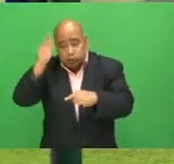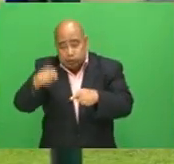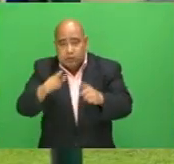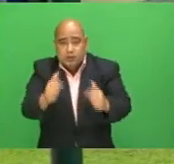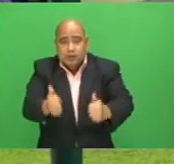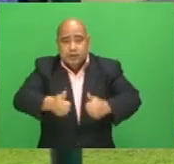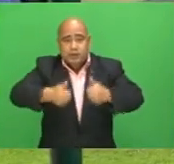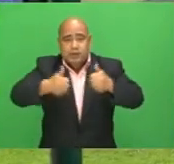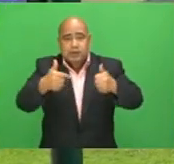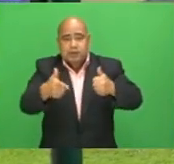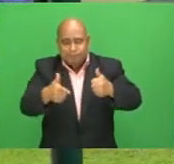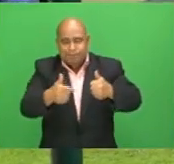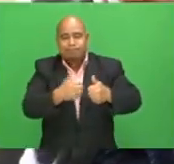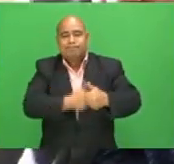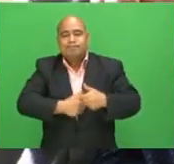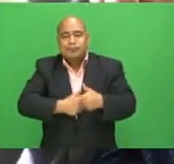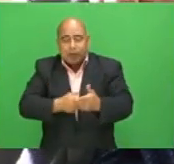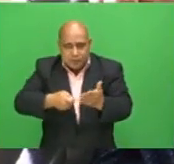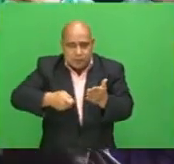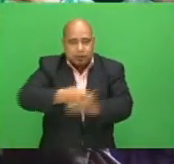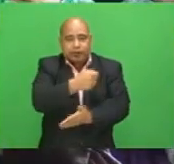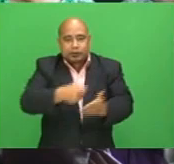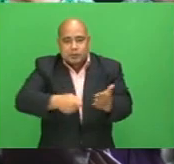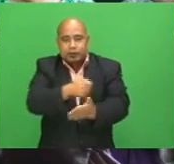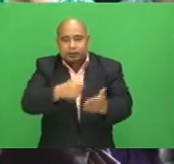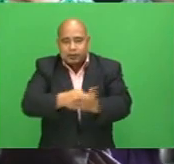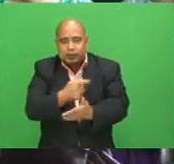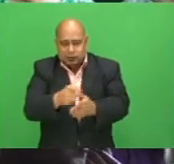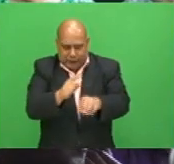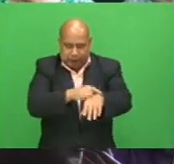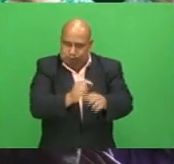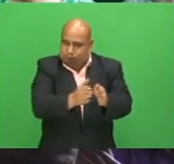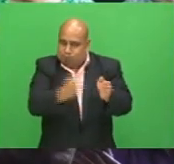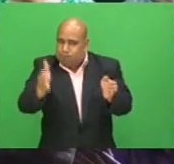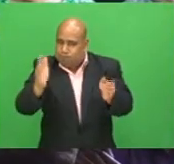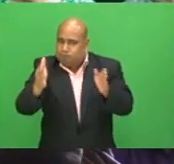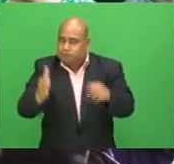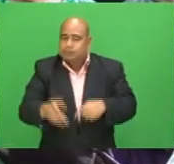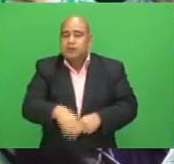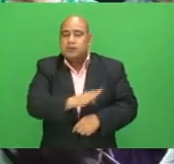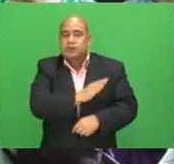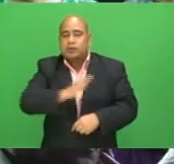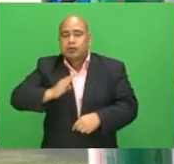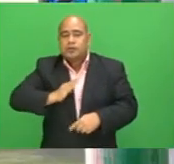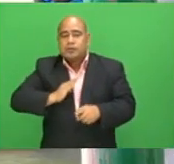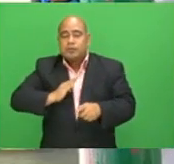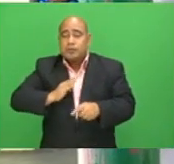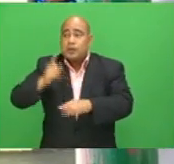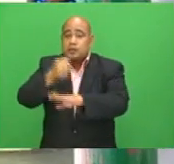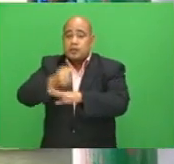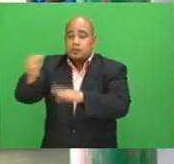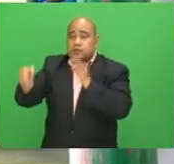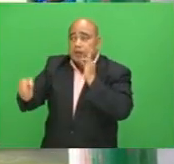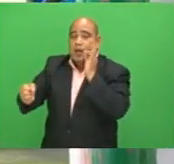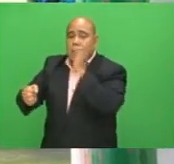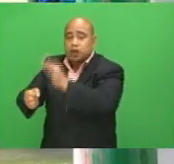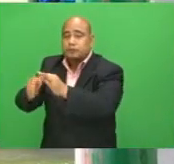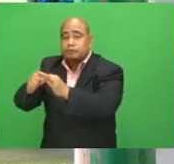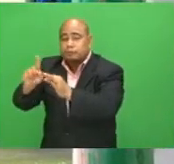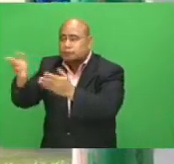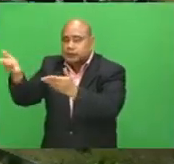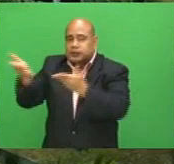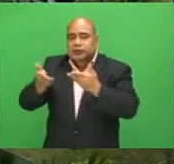practices and paid its dues on time. The board has also requested the government to release the school's free education